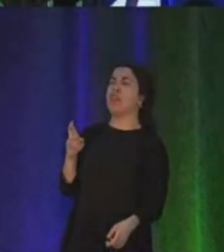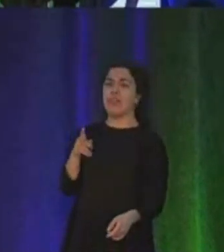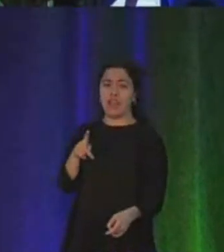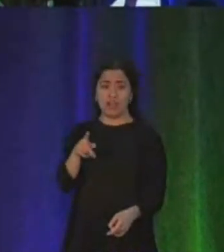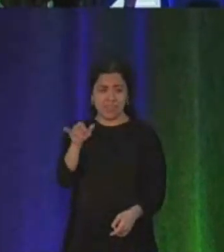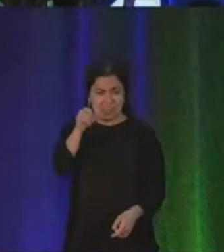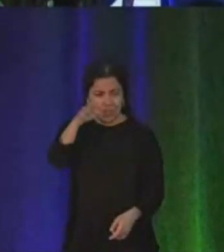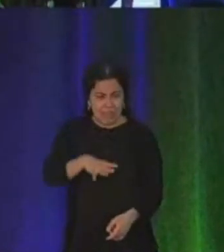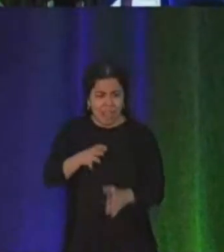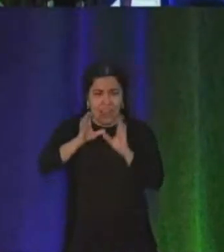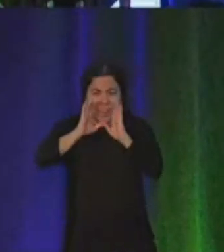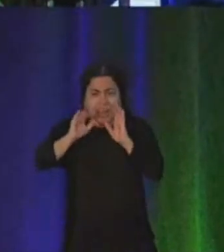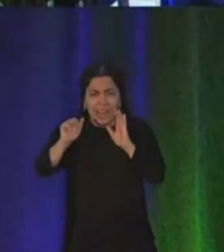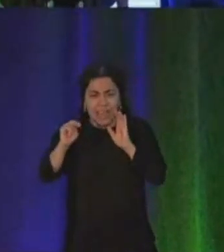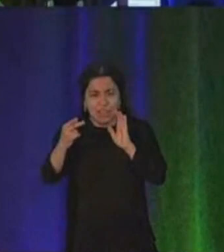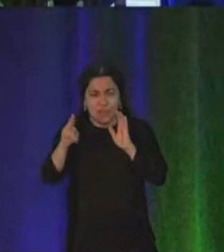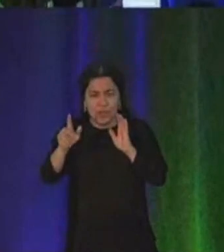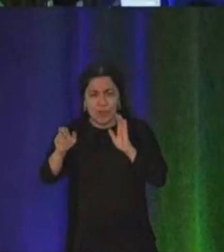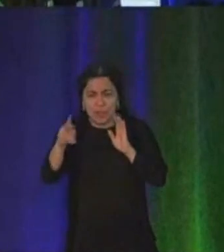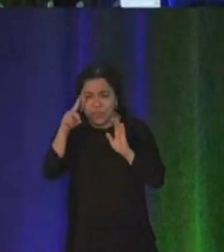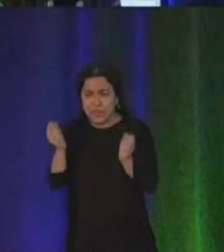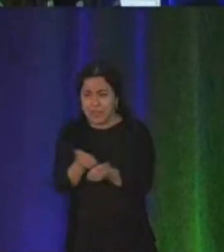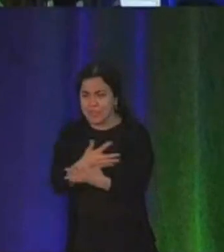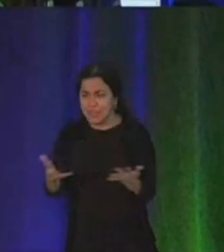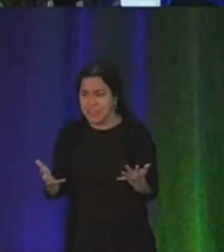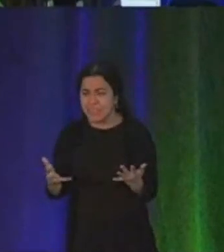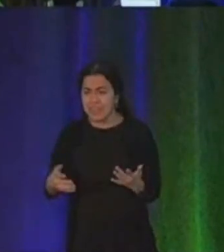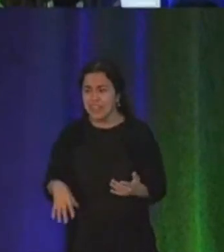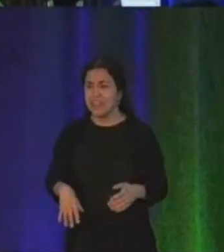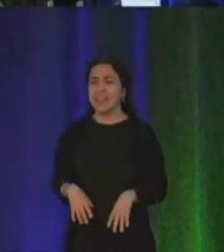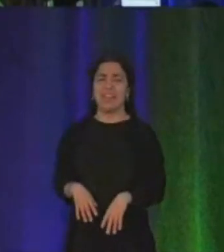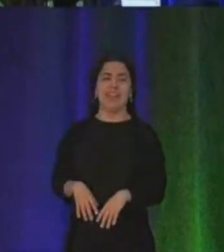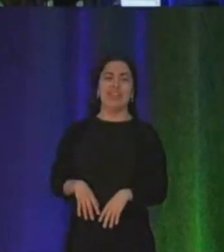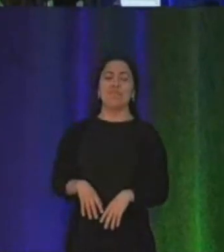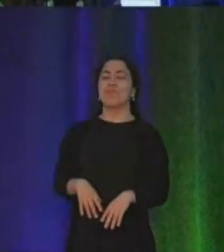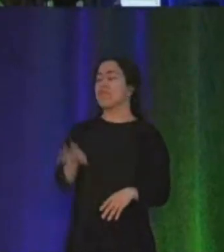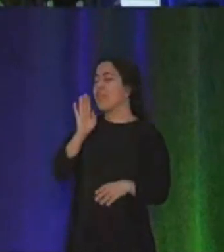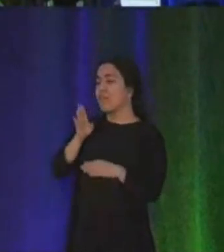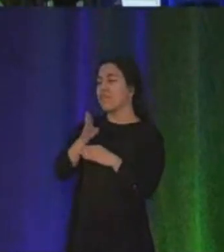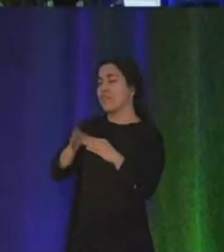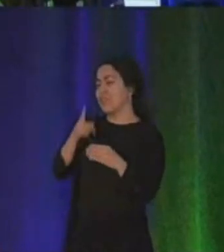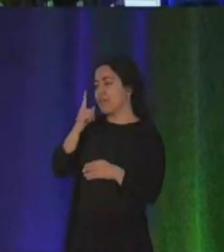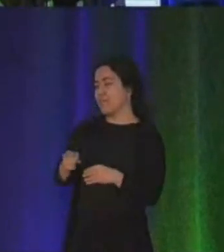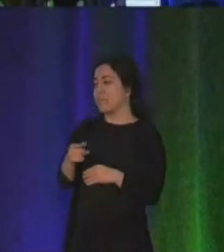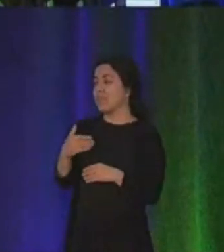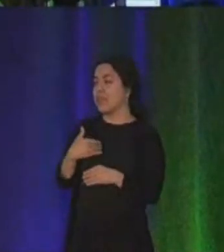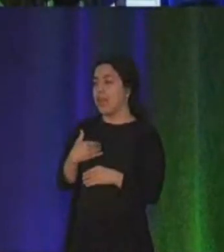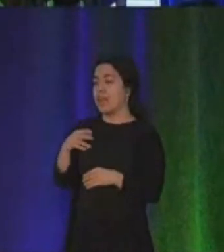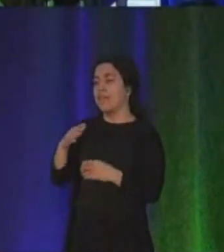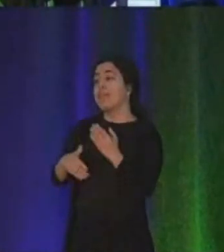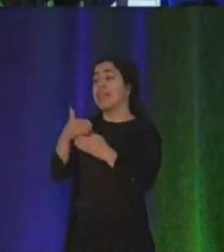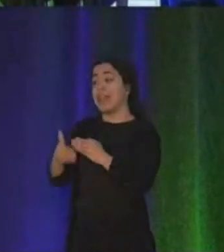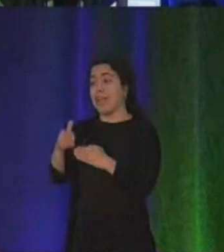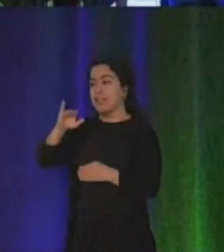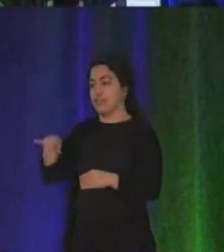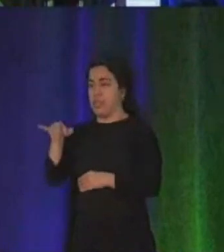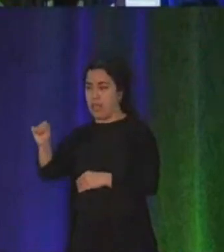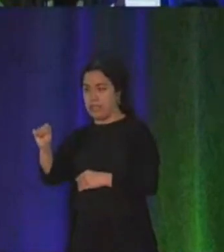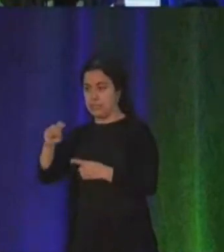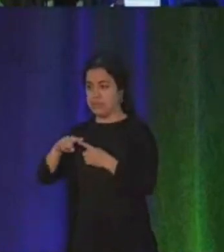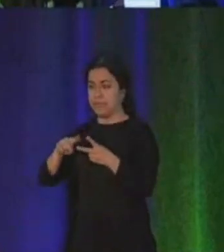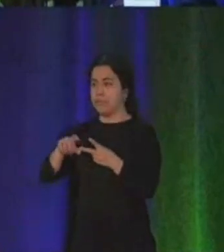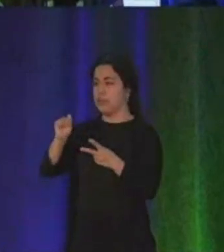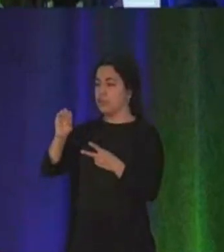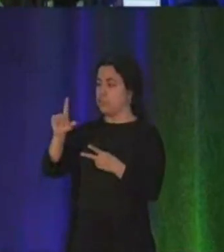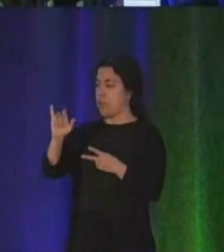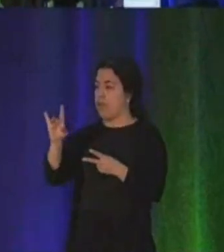from yesterday that was yelling Angular for everything? So I'll finish it for you. So we got obviously Next.js. We've got things like Solid